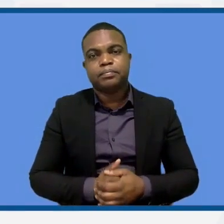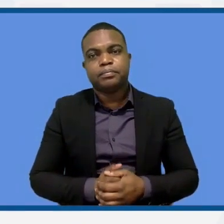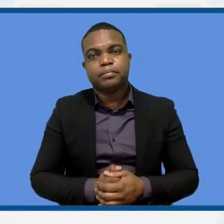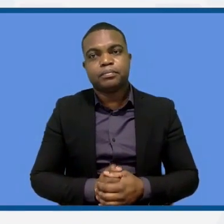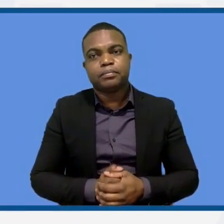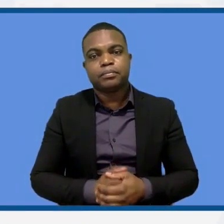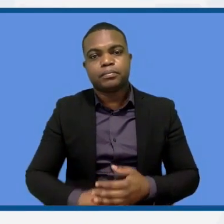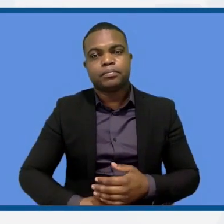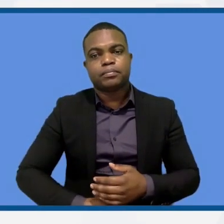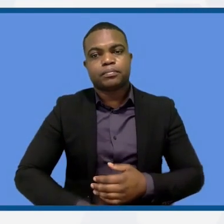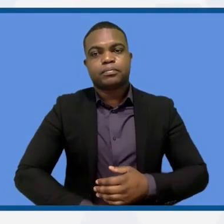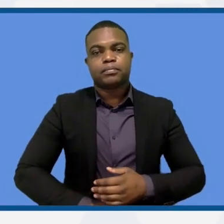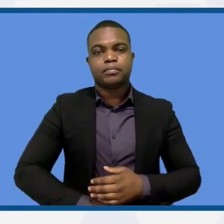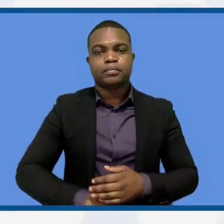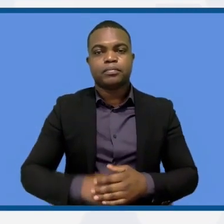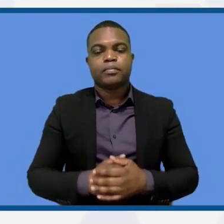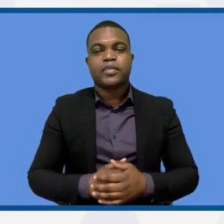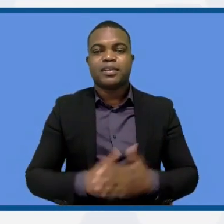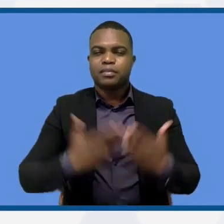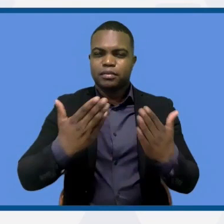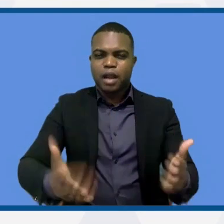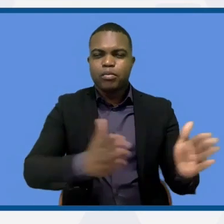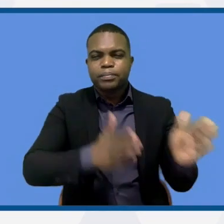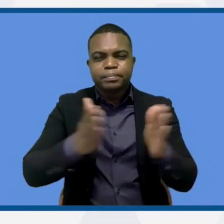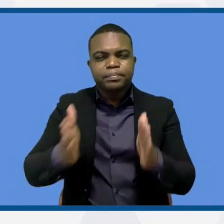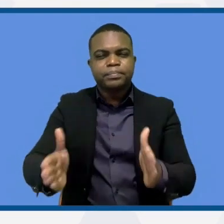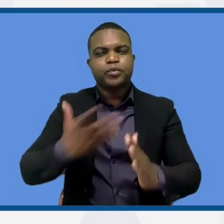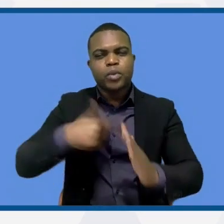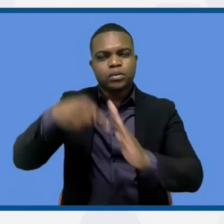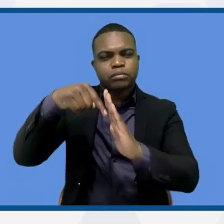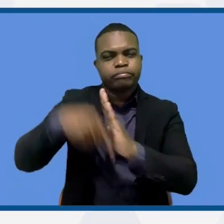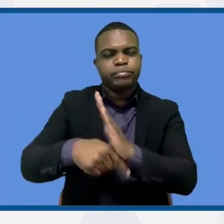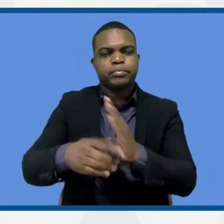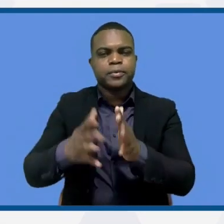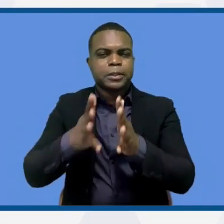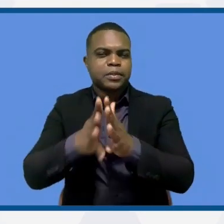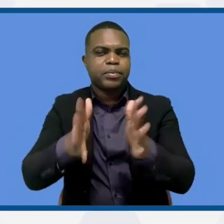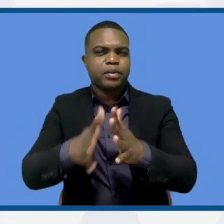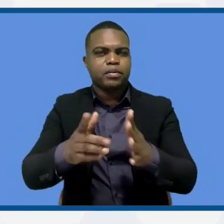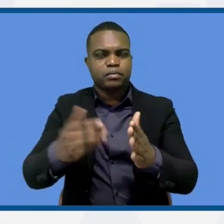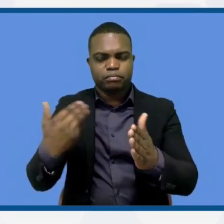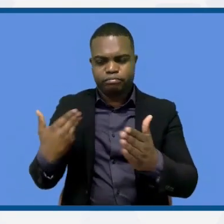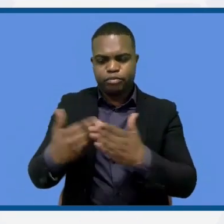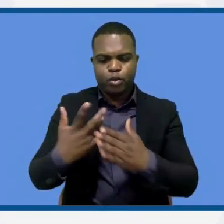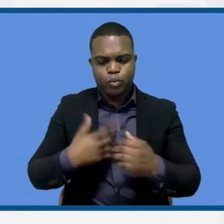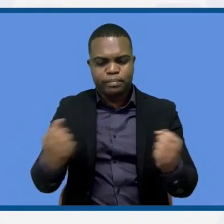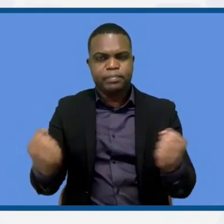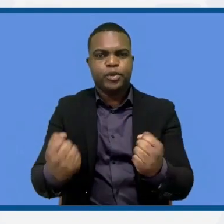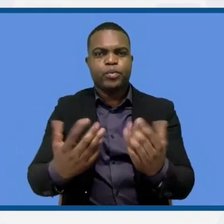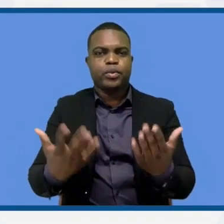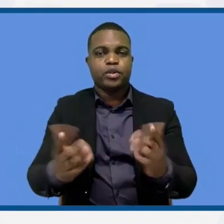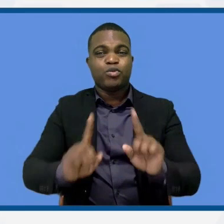UNOPS launched Inclusive Infrastructure for Climate Action. These were researches done from